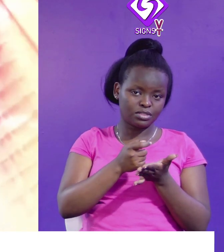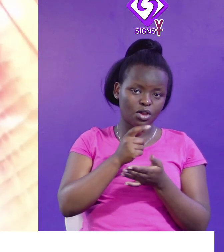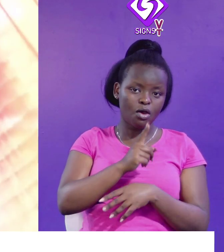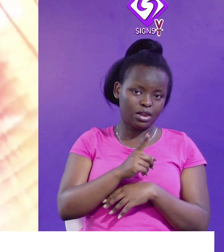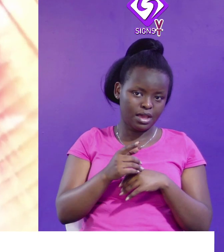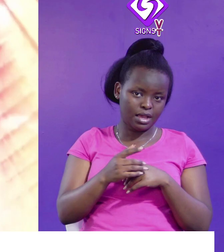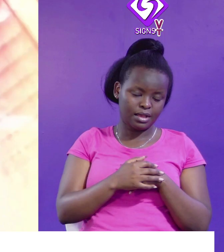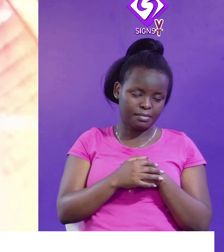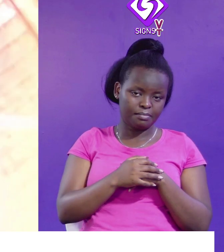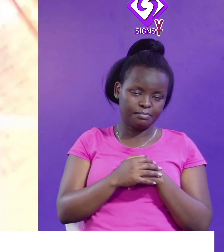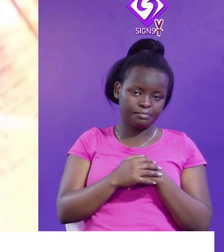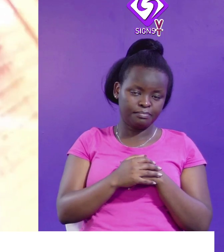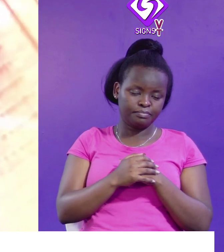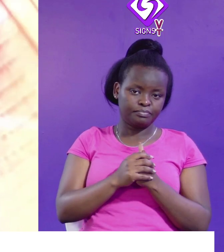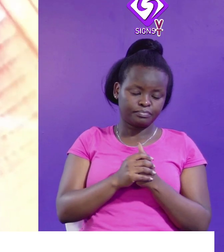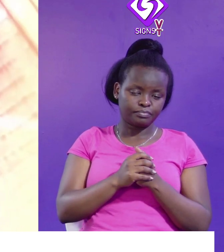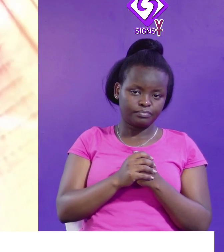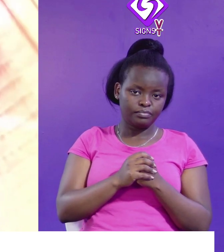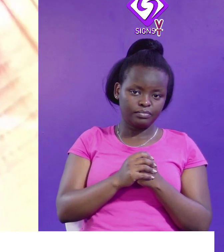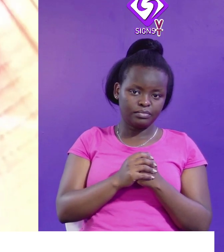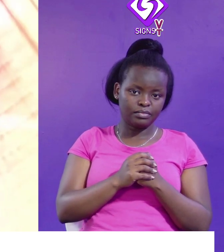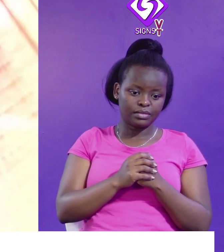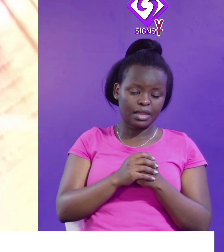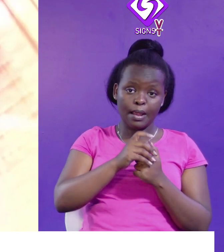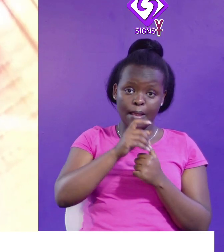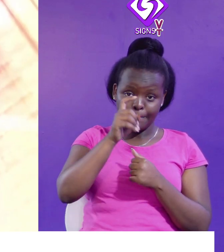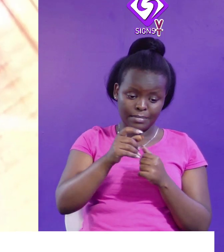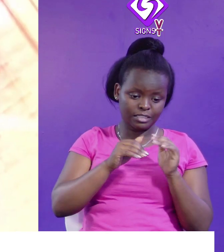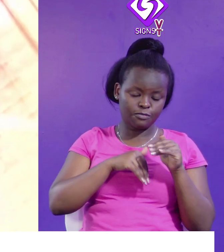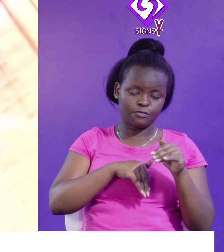There is a what? And court orders are supposed to be obeyed.